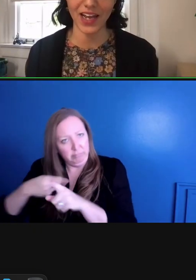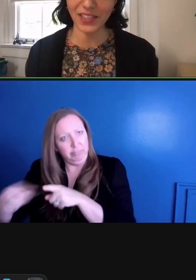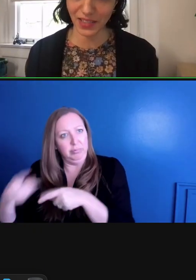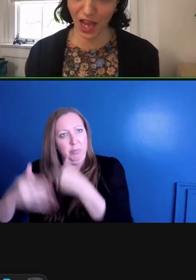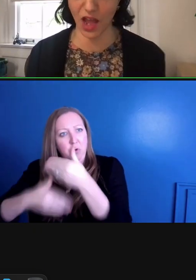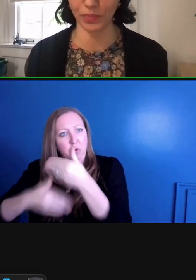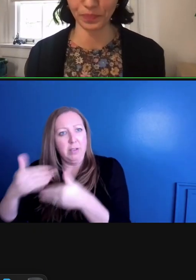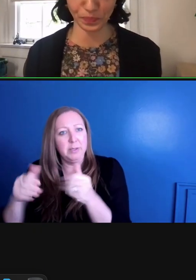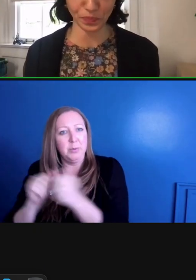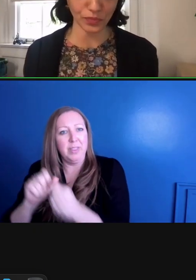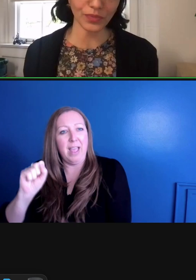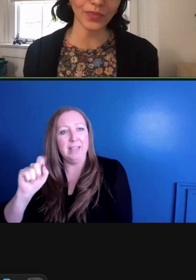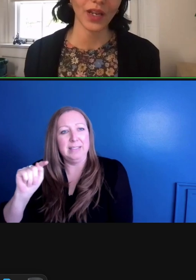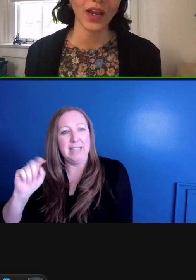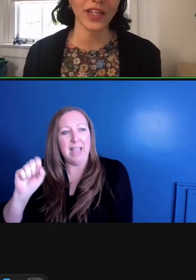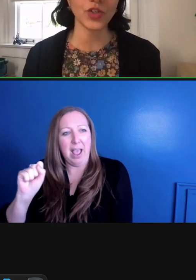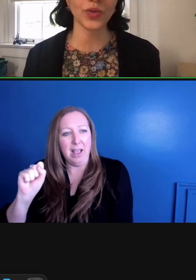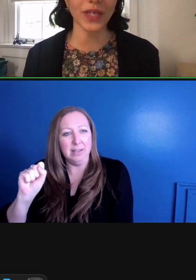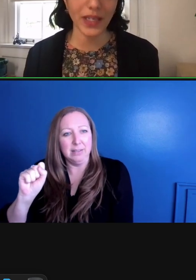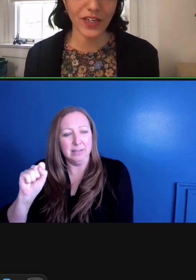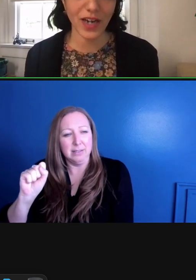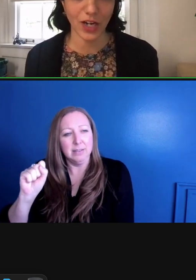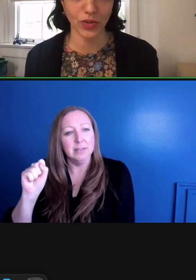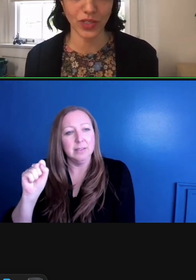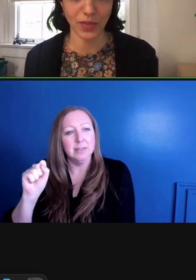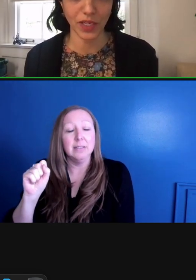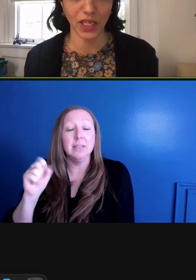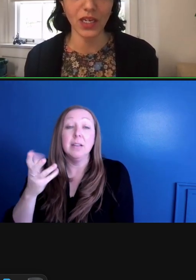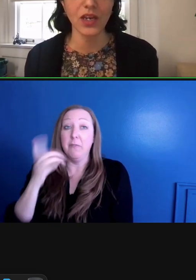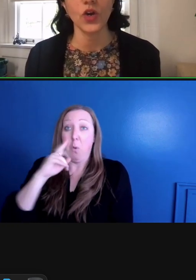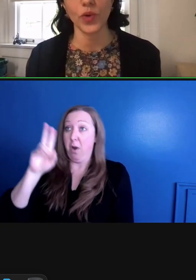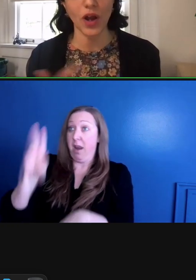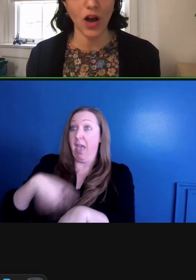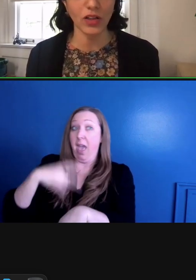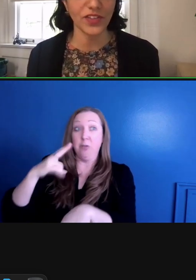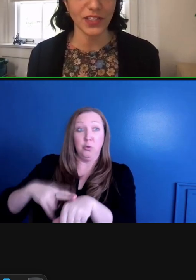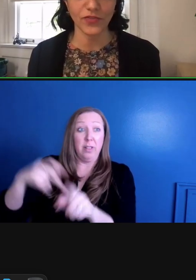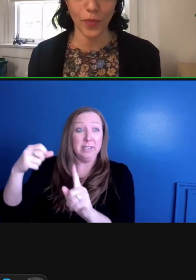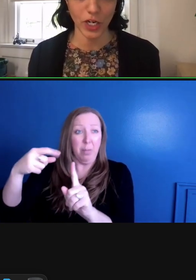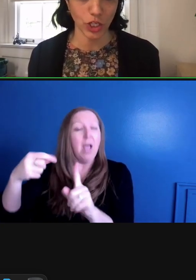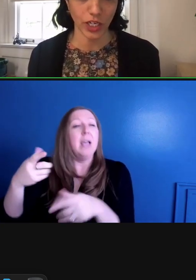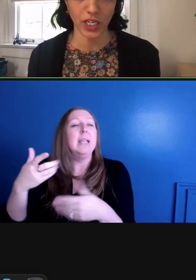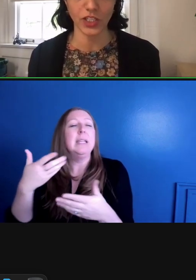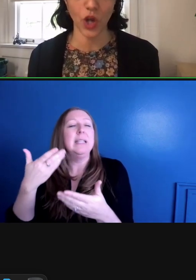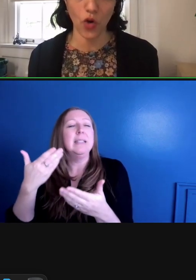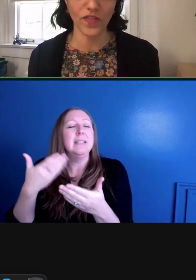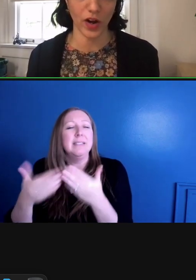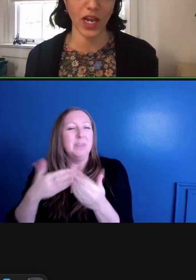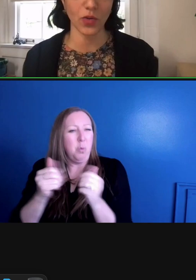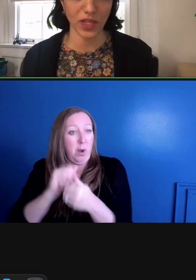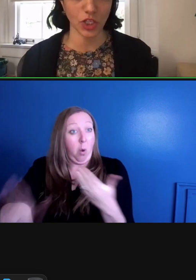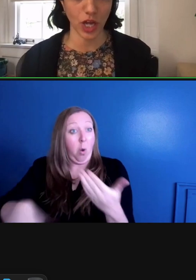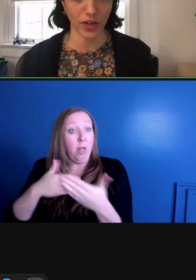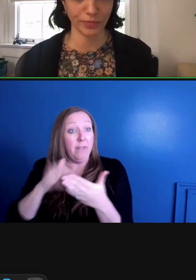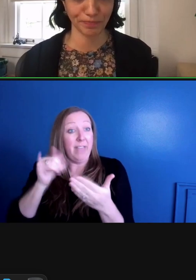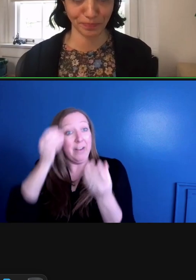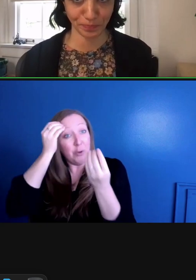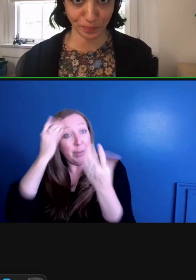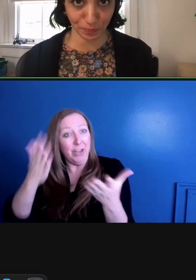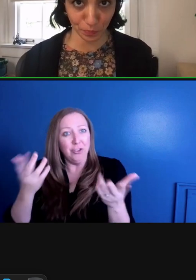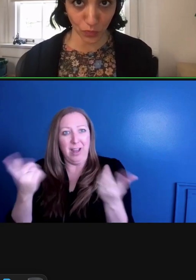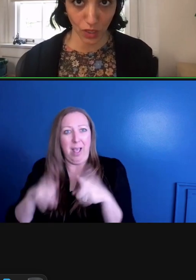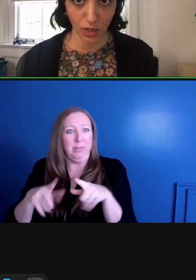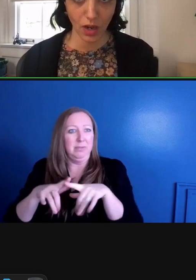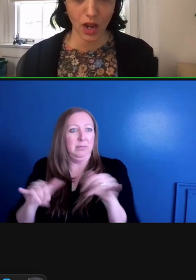the STS. And that's true even in natural stimuli when all of this information is co-varying with each other.